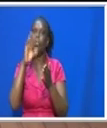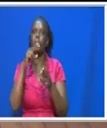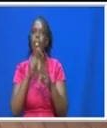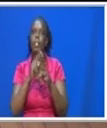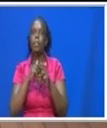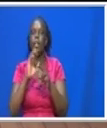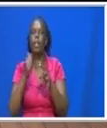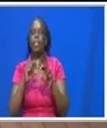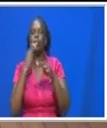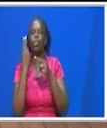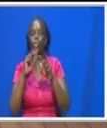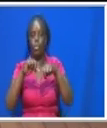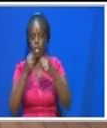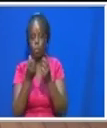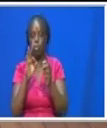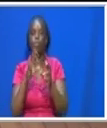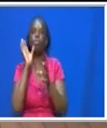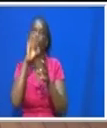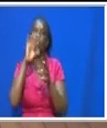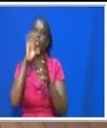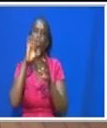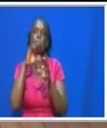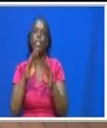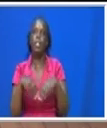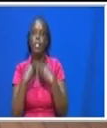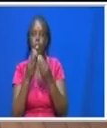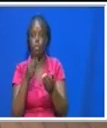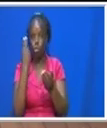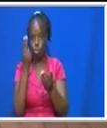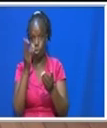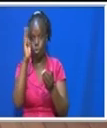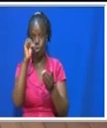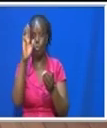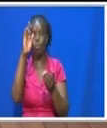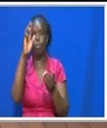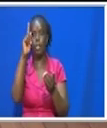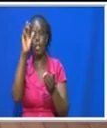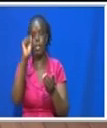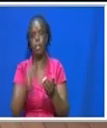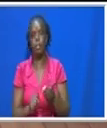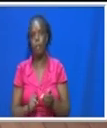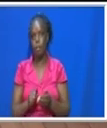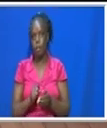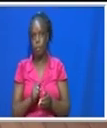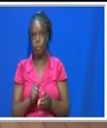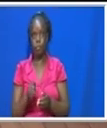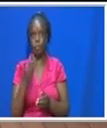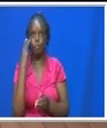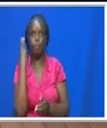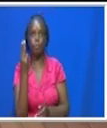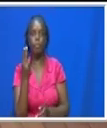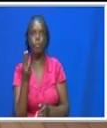2 other types of pollution, and that gives you 2 marks. The second